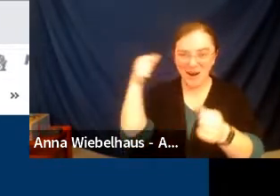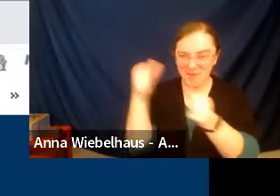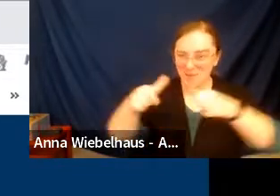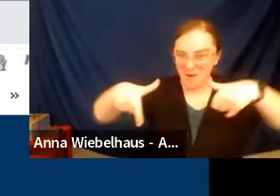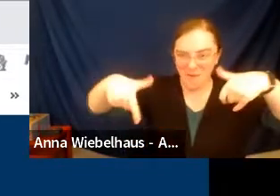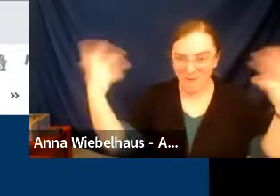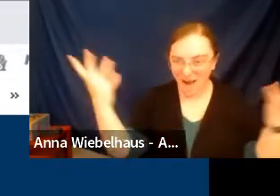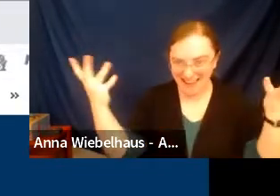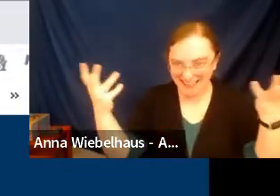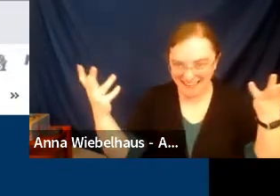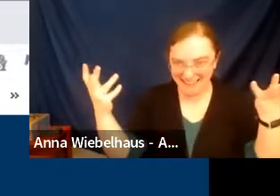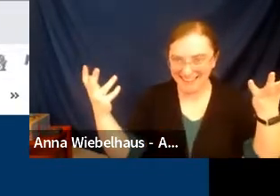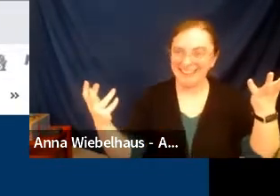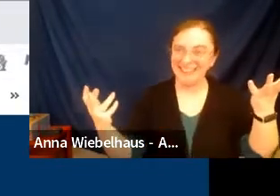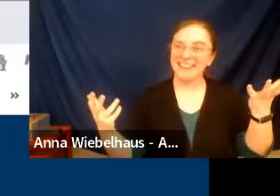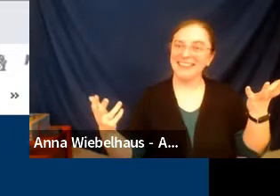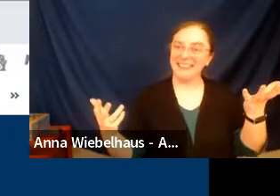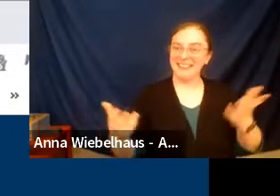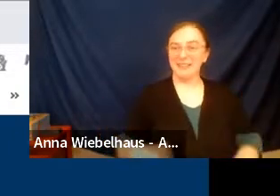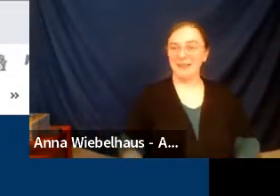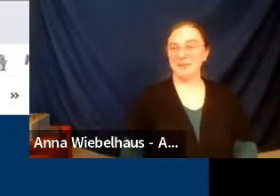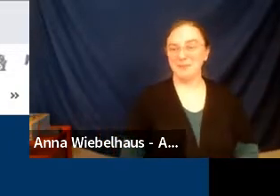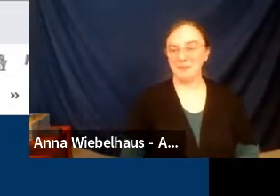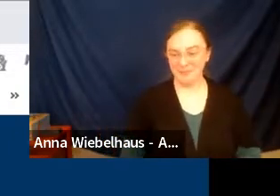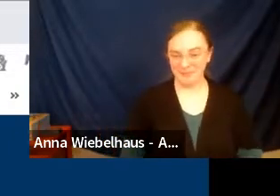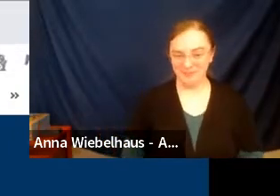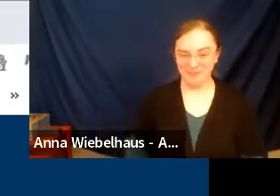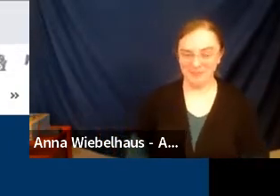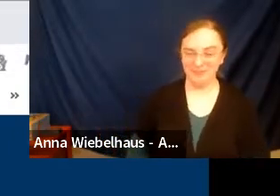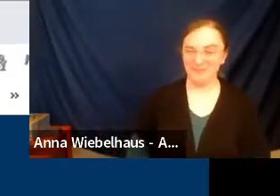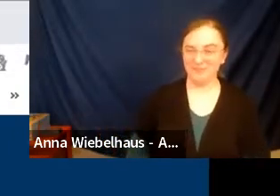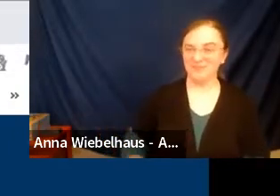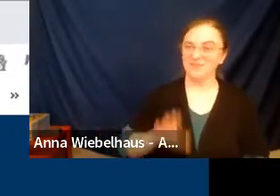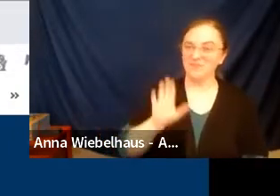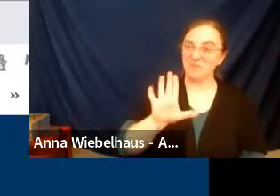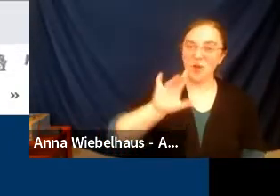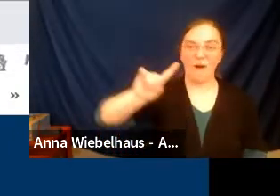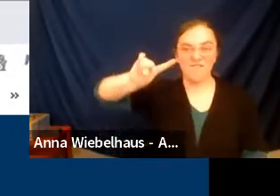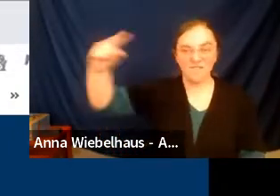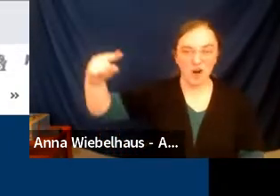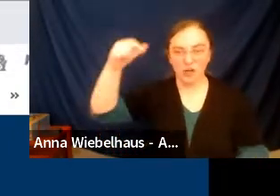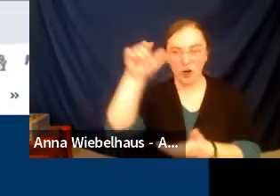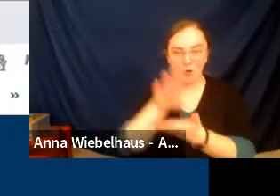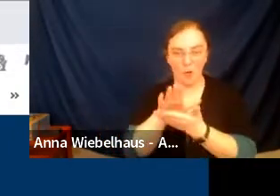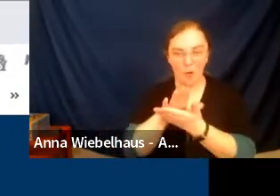kindergarten. If you'd like to unmute or type into the chat, either would be great.